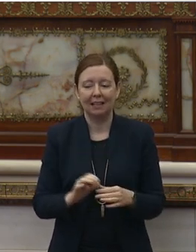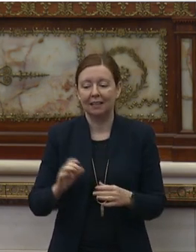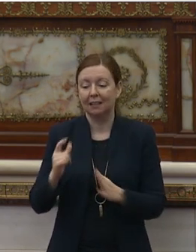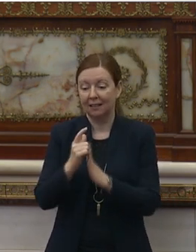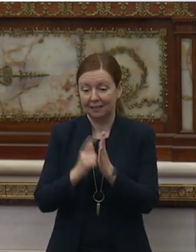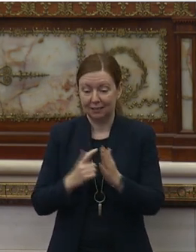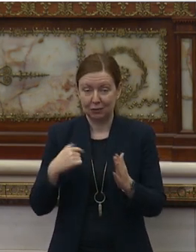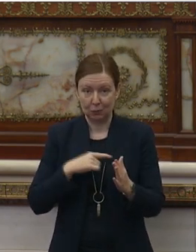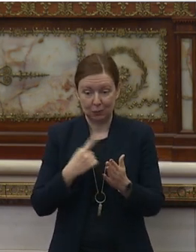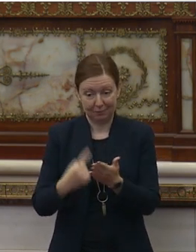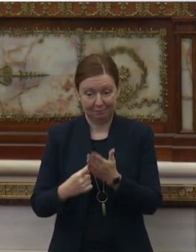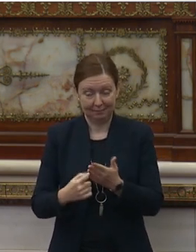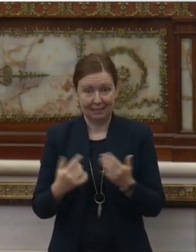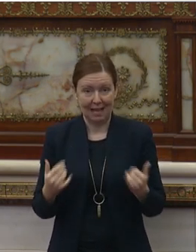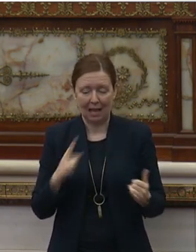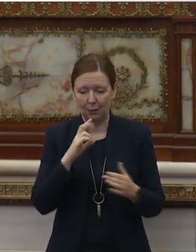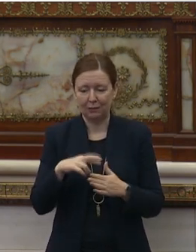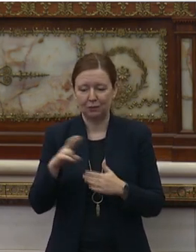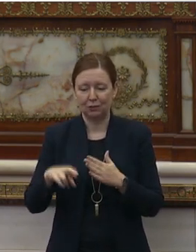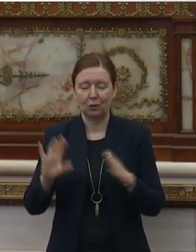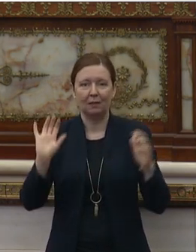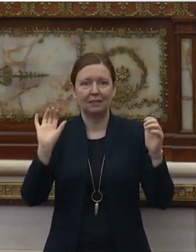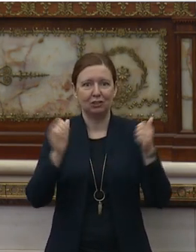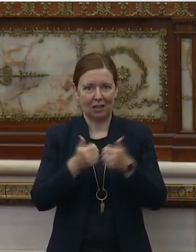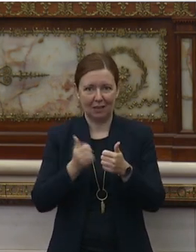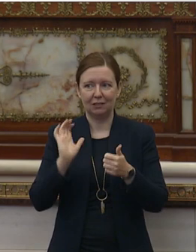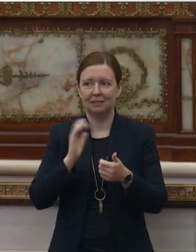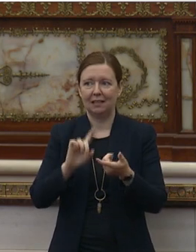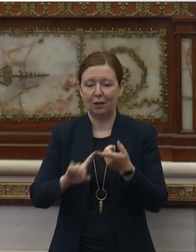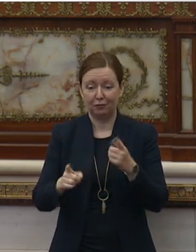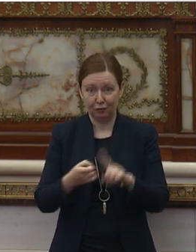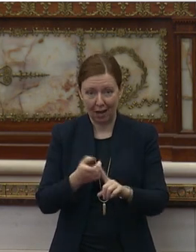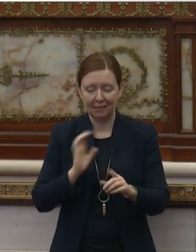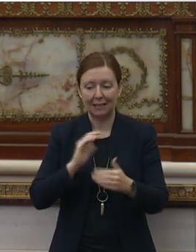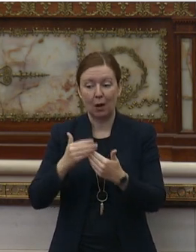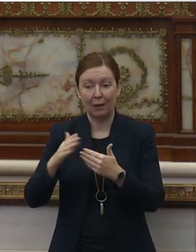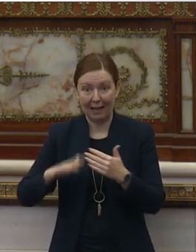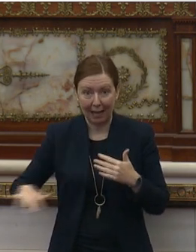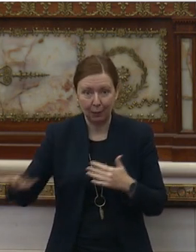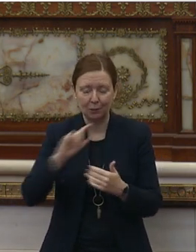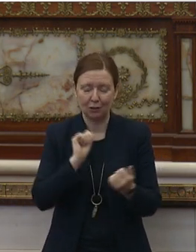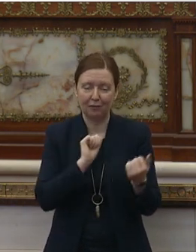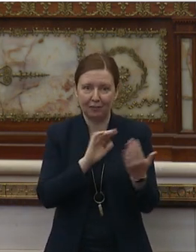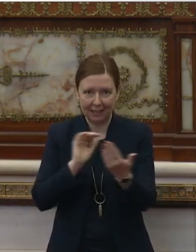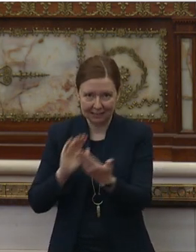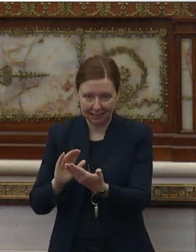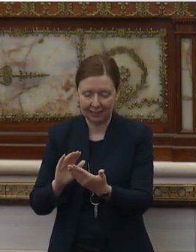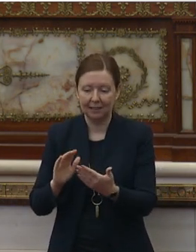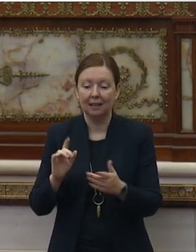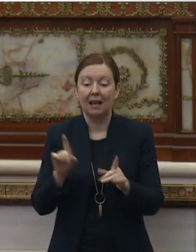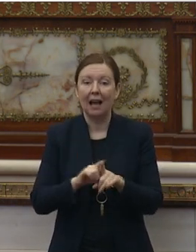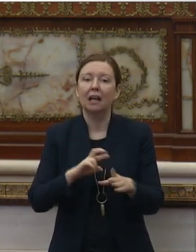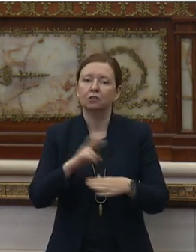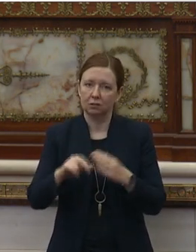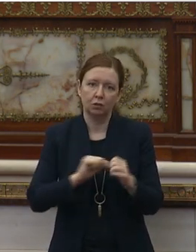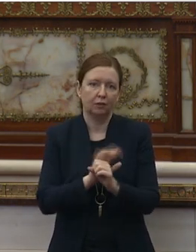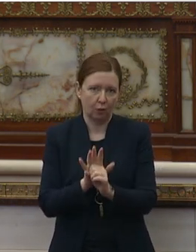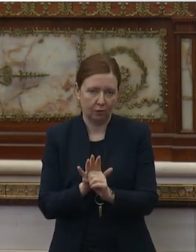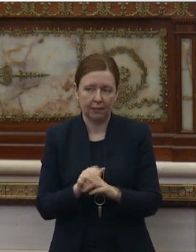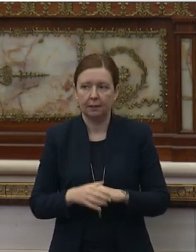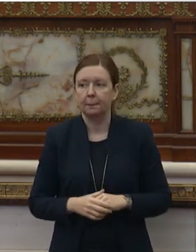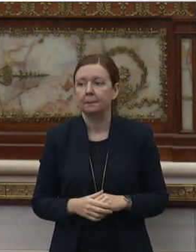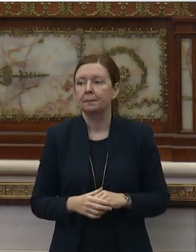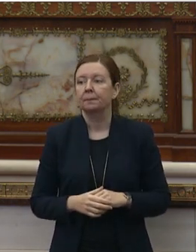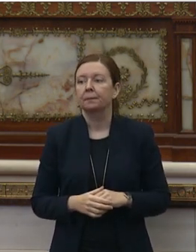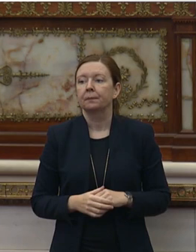are deliberating is a result of the challenges our friends and our neighbors are facing as a result of COVID.